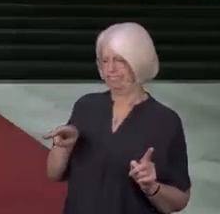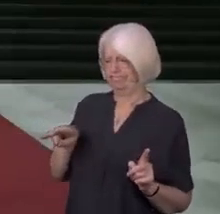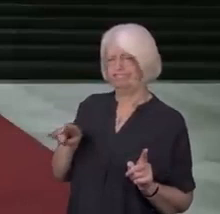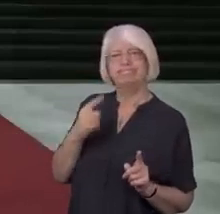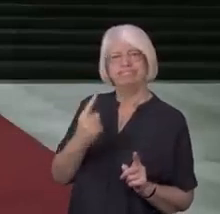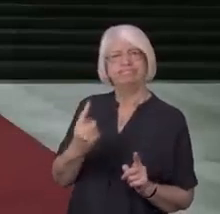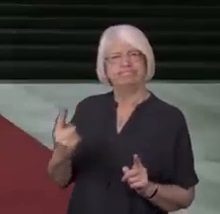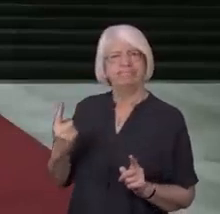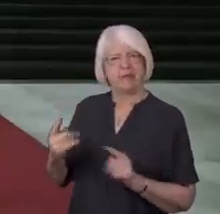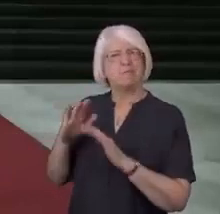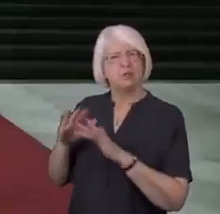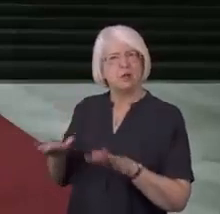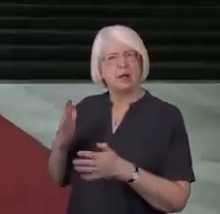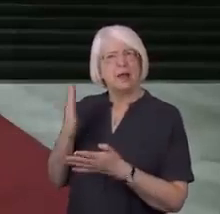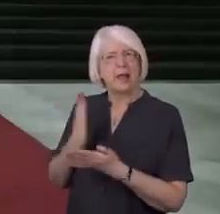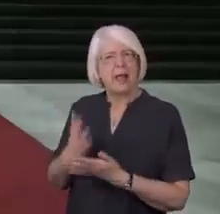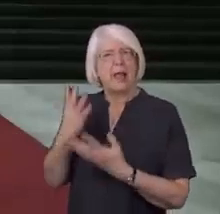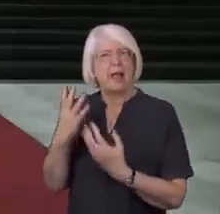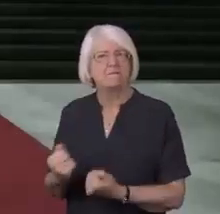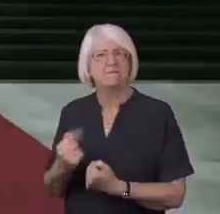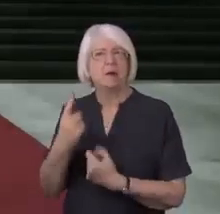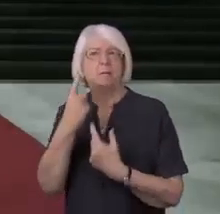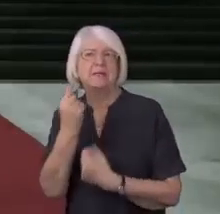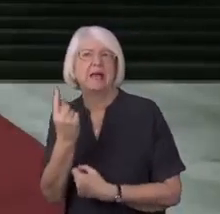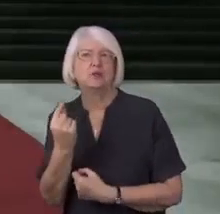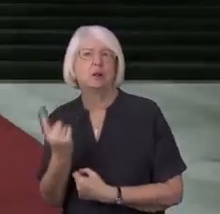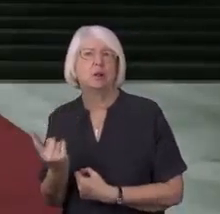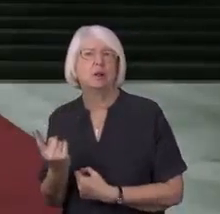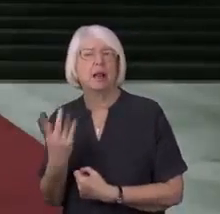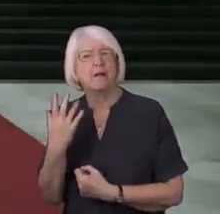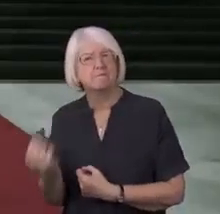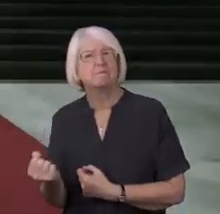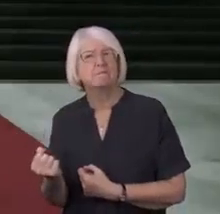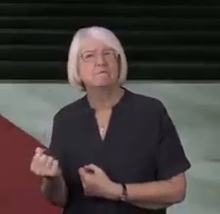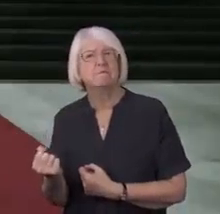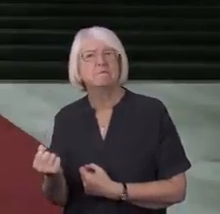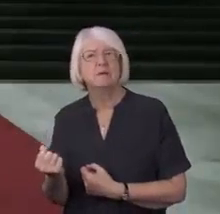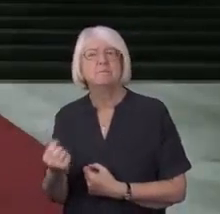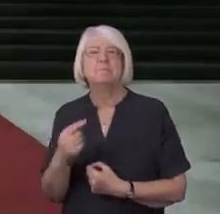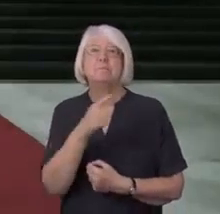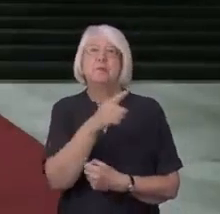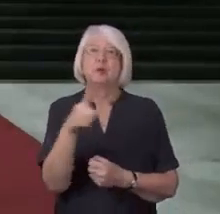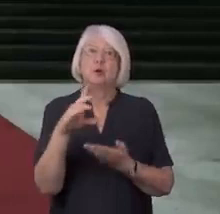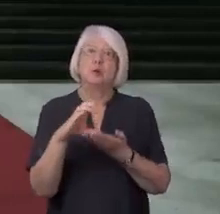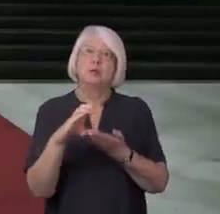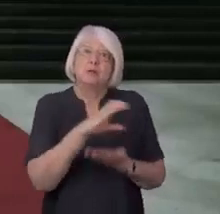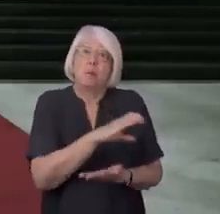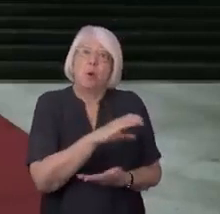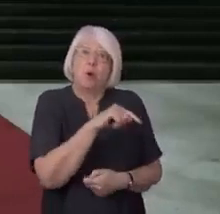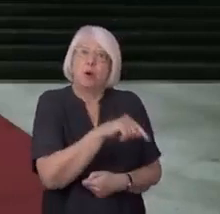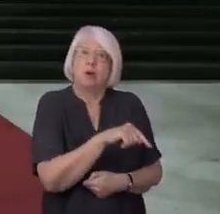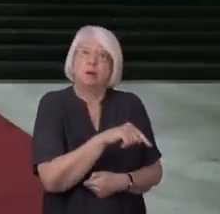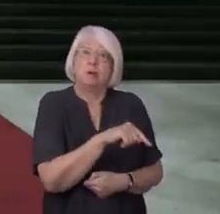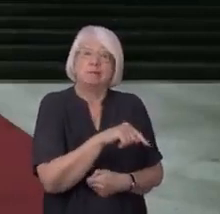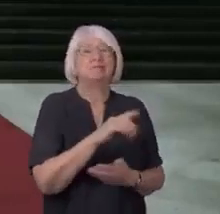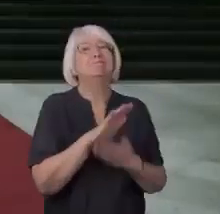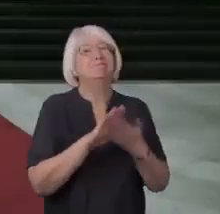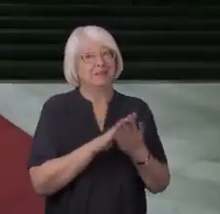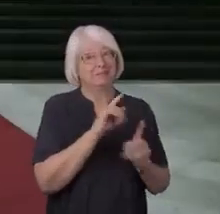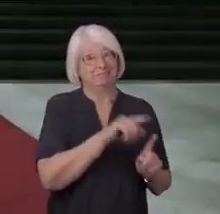every child and young person. Your support of the Children's Society is, in